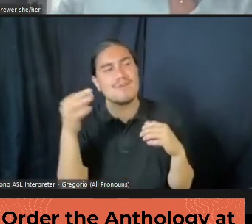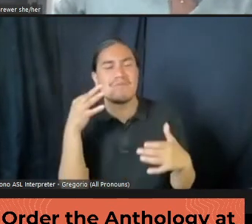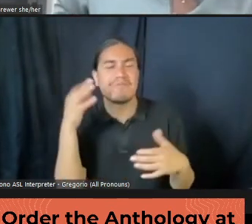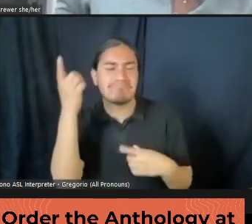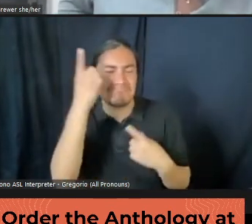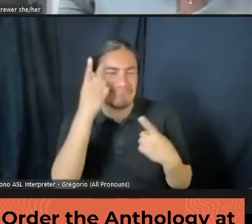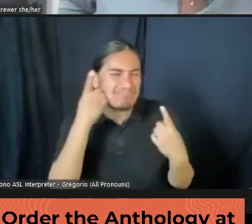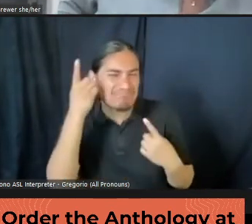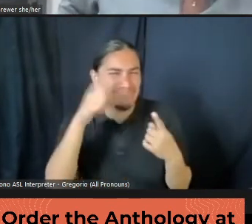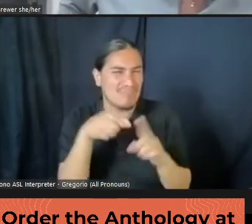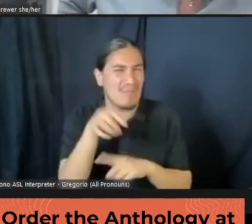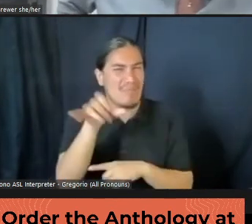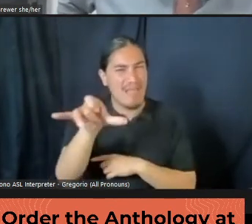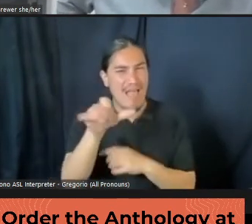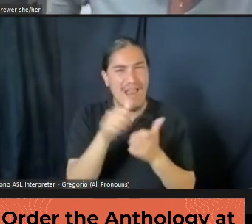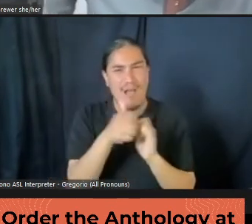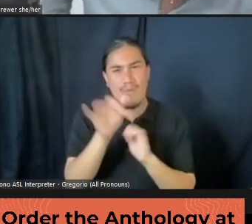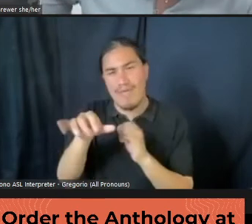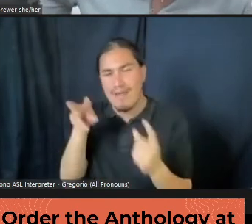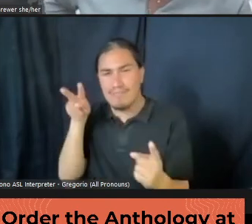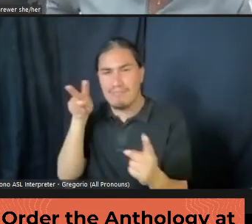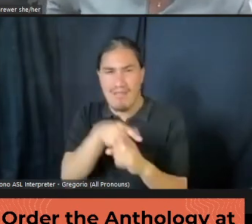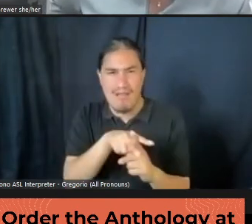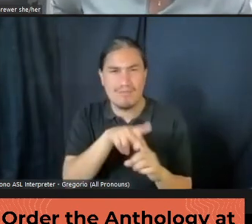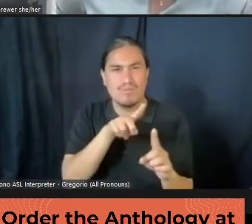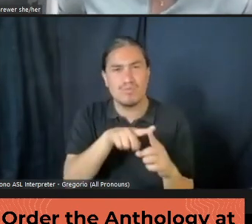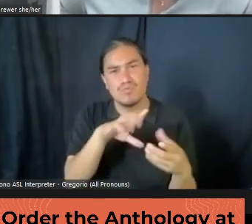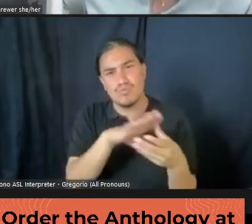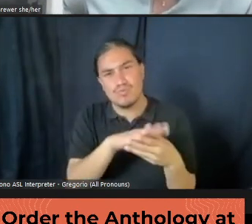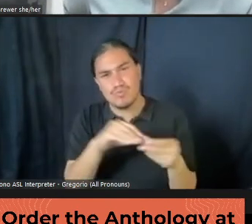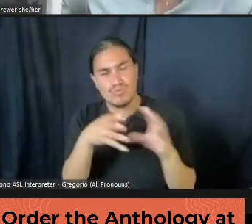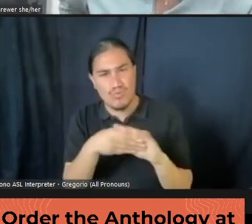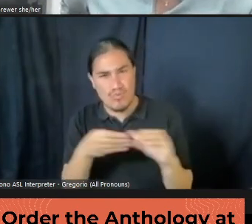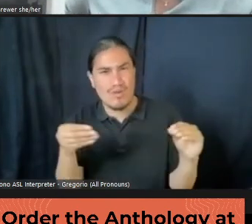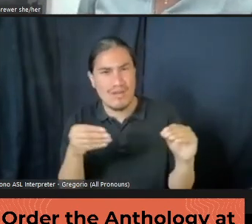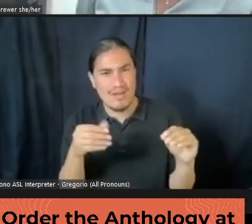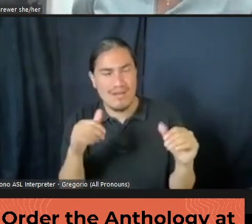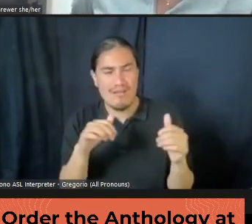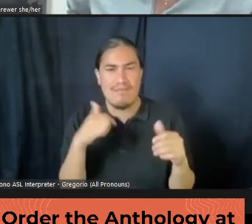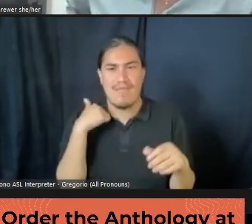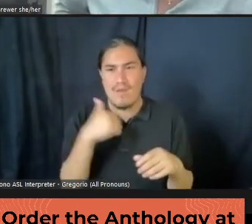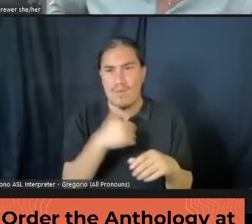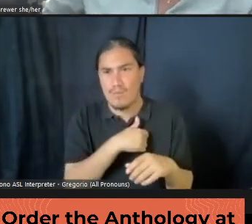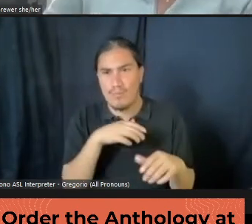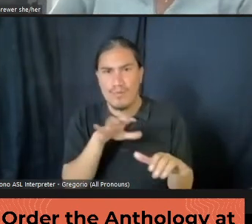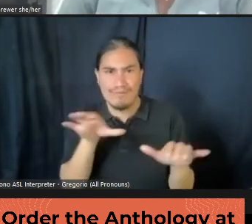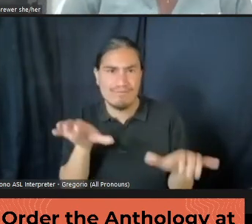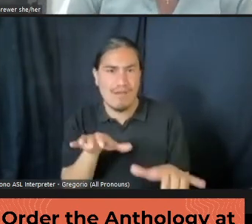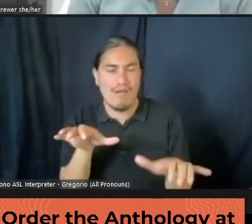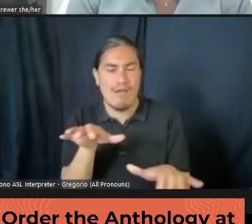and how that extends to storytelling. What ways of storytelling have we adopted and don't question that we should?